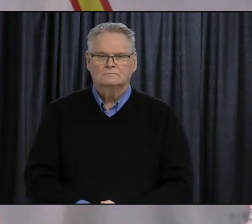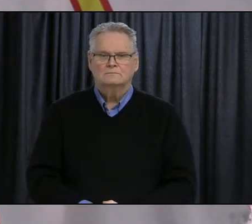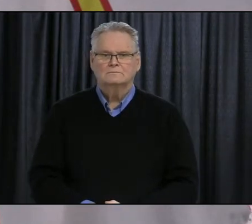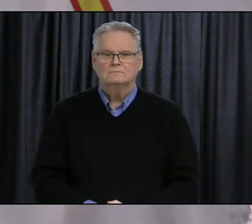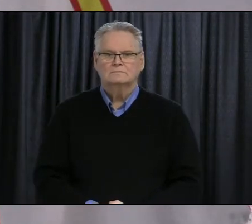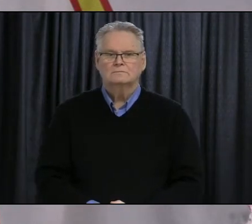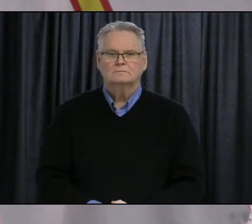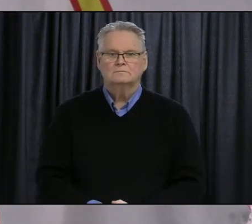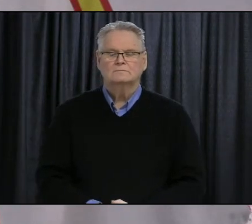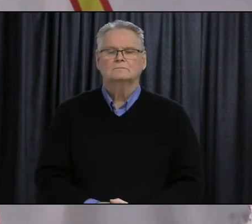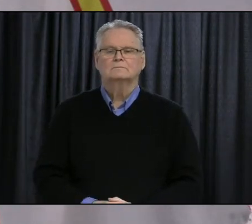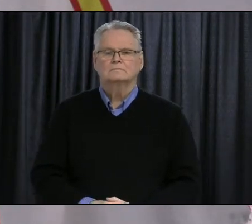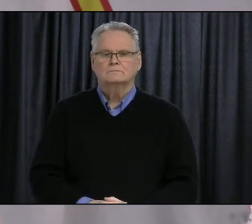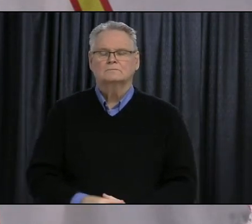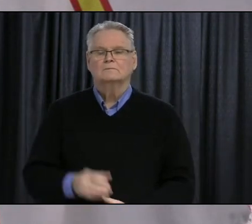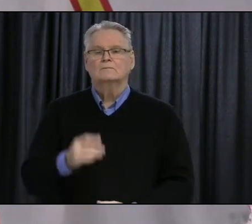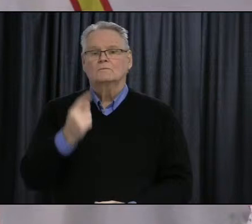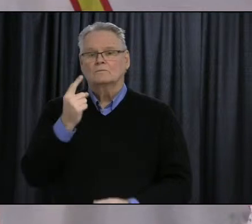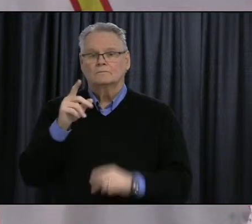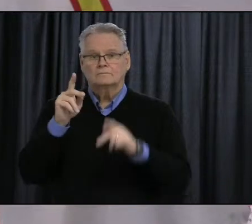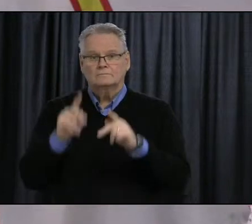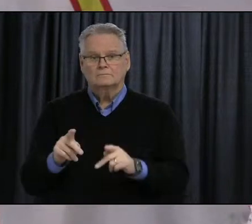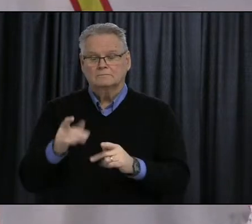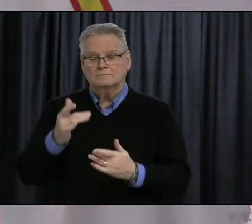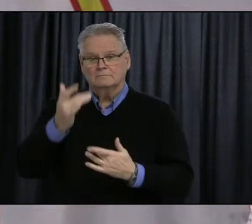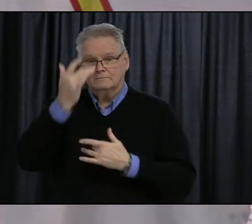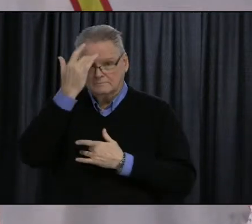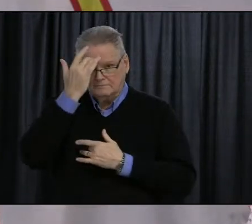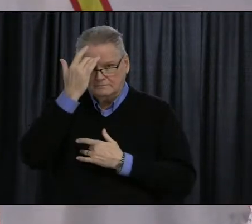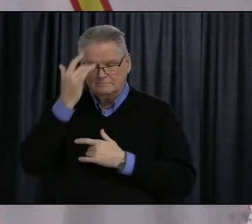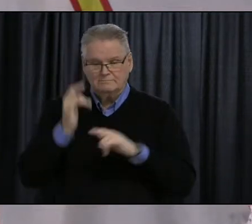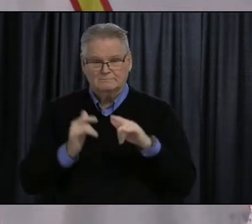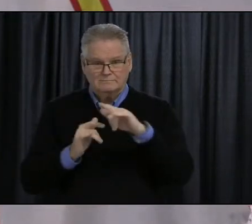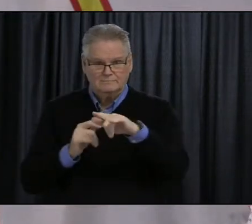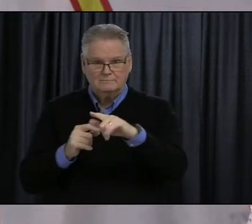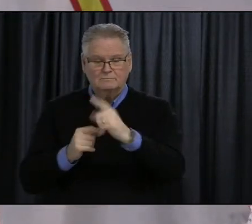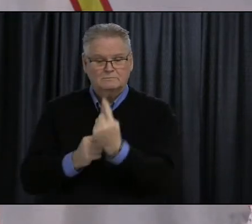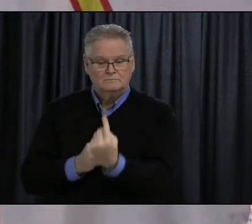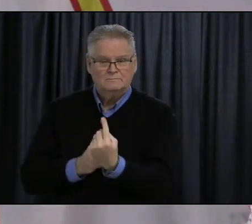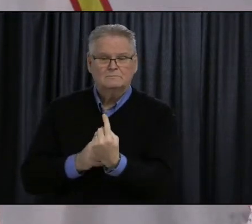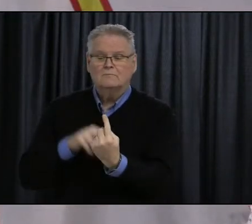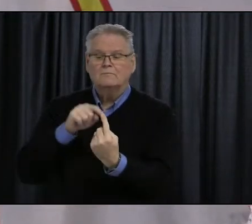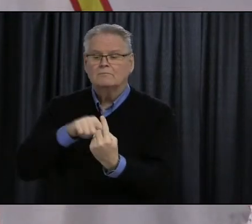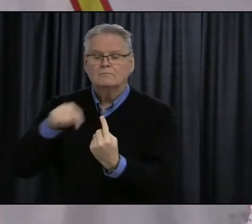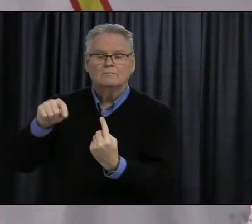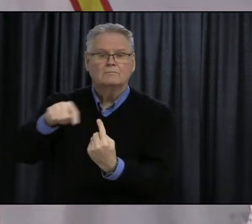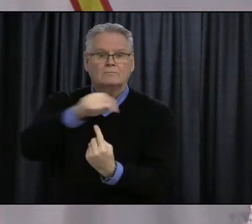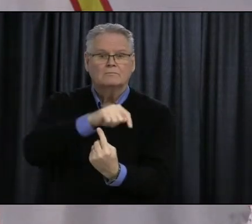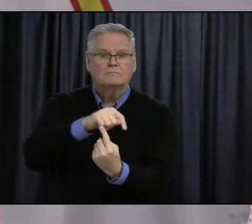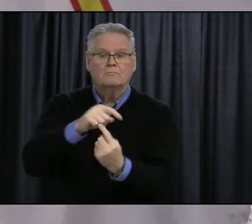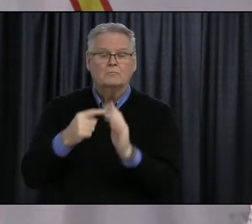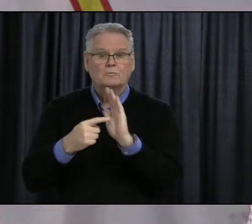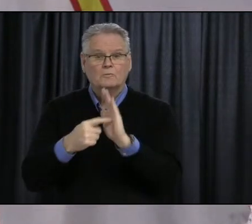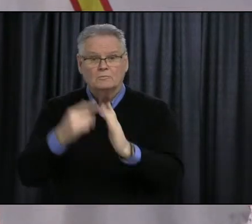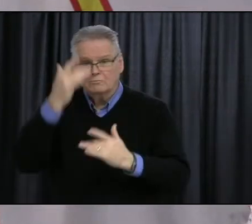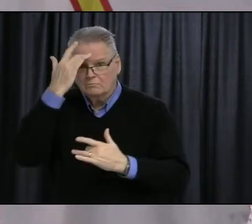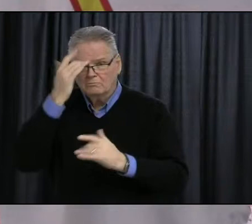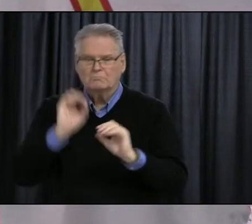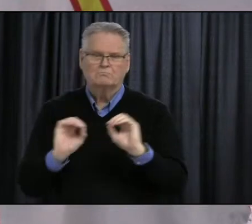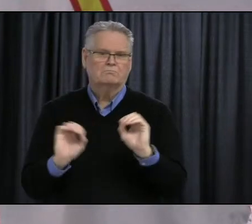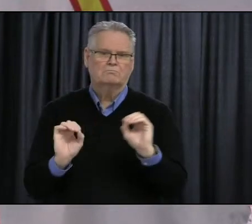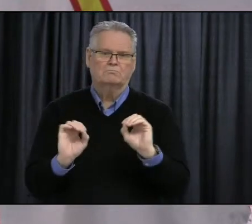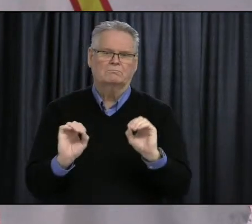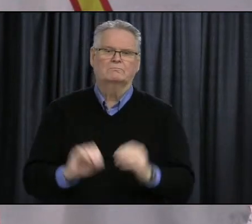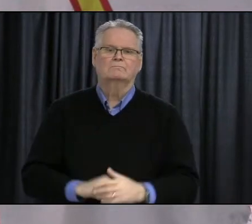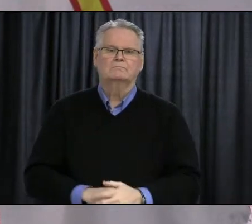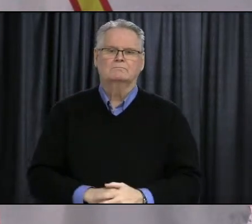date, the cluster identified in Eastern Health Region last week has not grown beyond the 5 cases. We have not